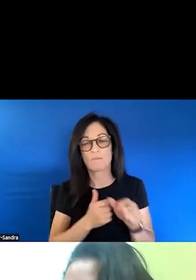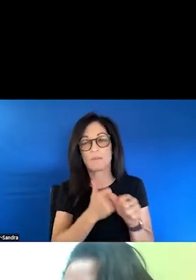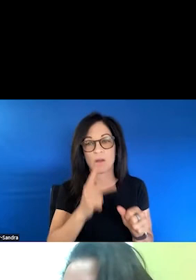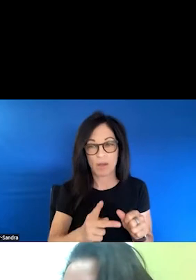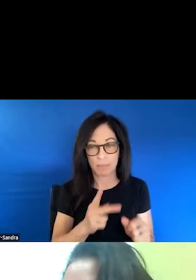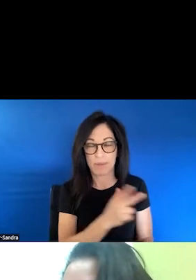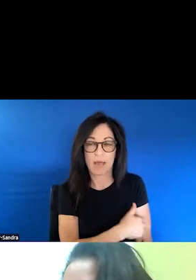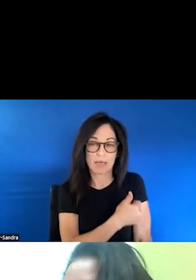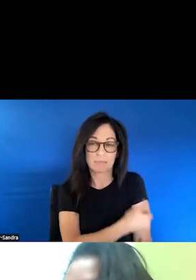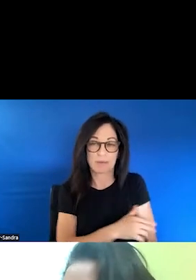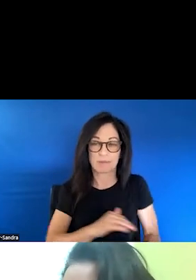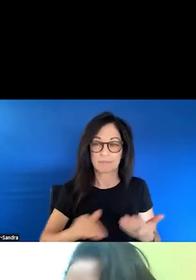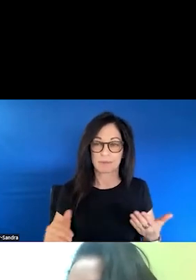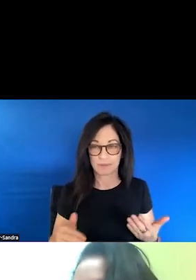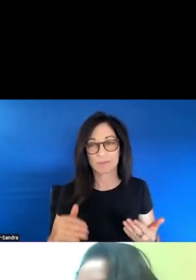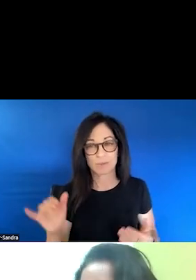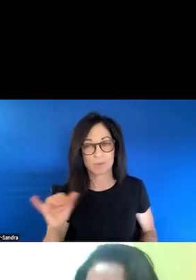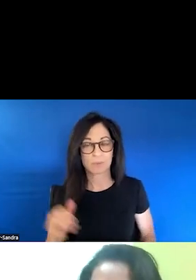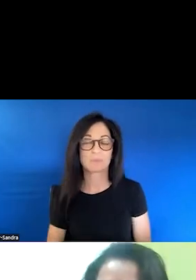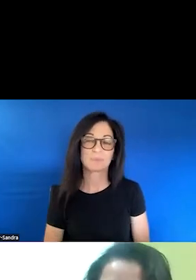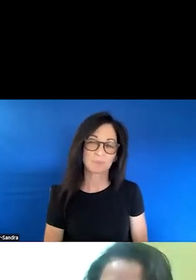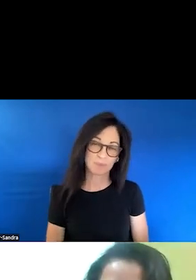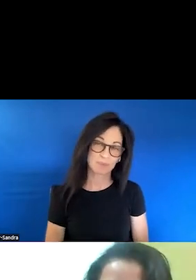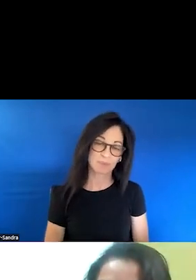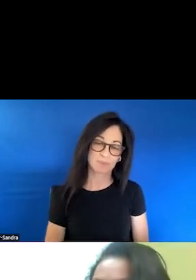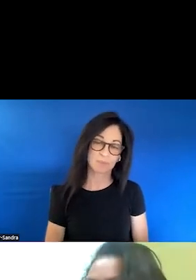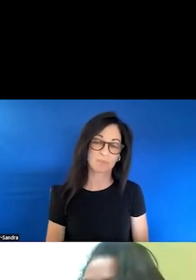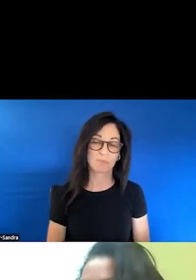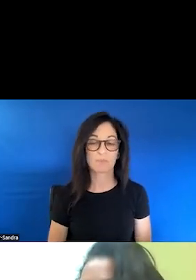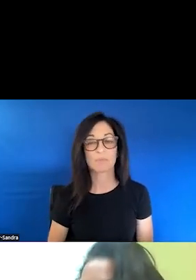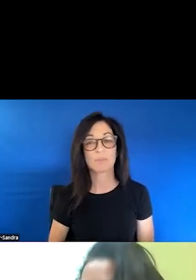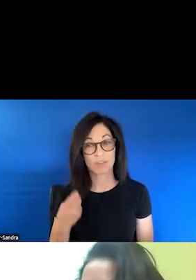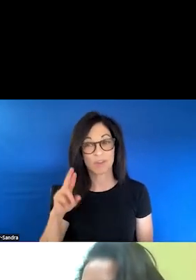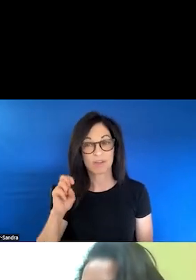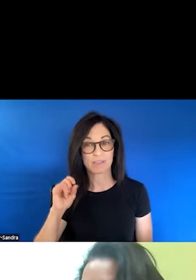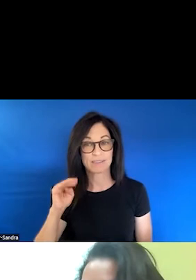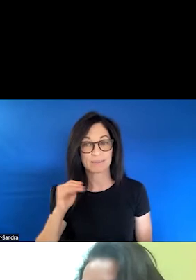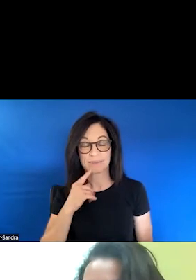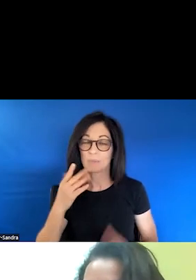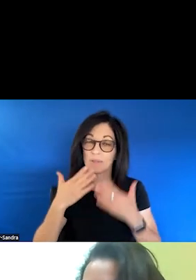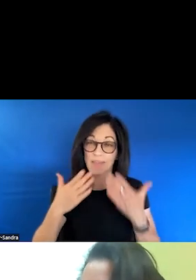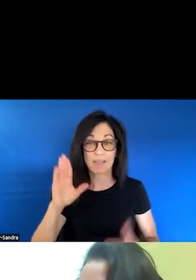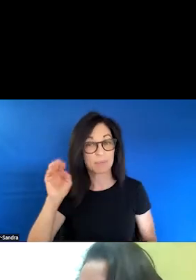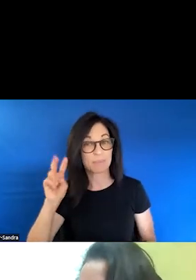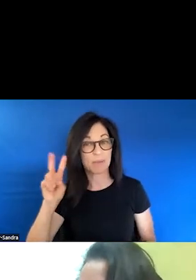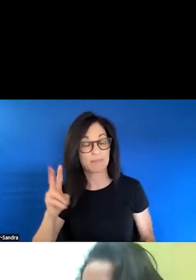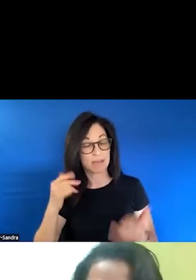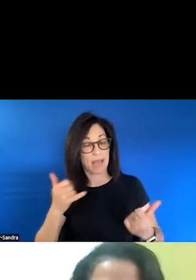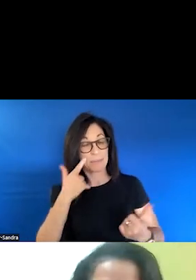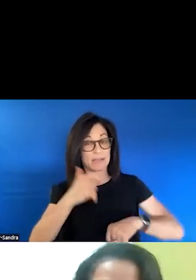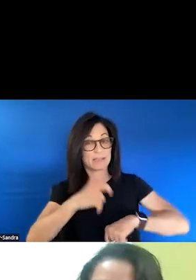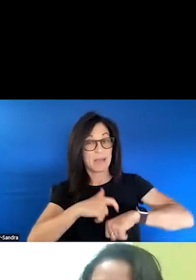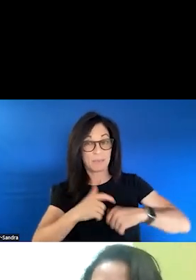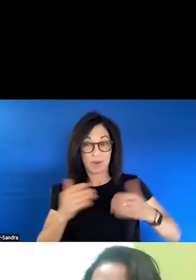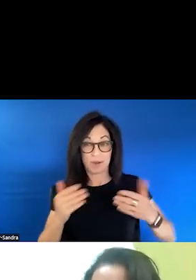hospital calls as well. Well, thank you, Bev. And in the interest of time, we're going to move forward with our